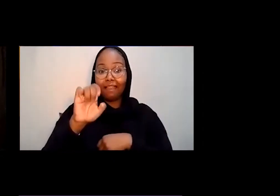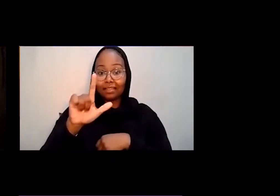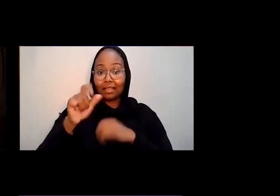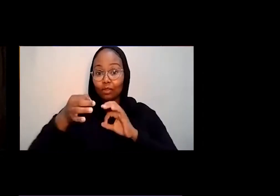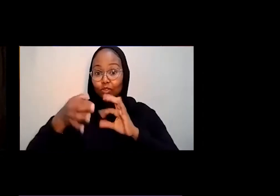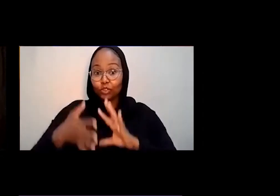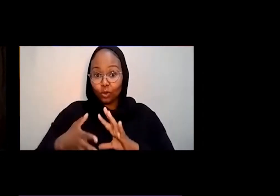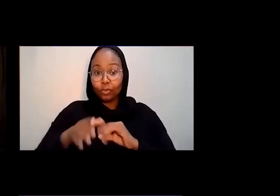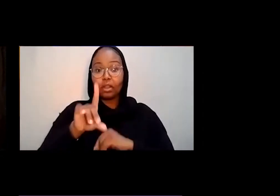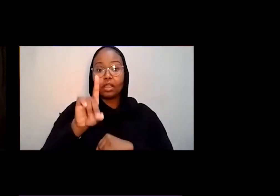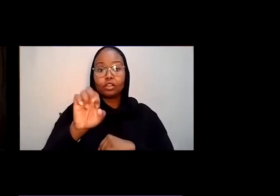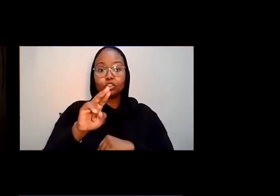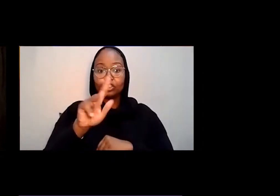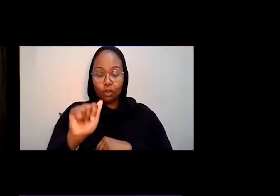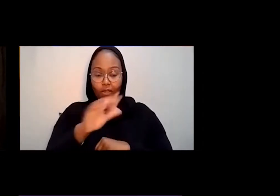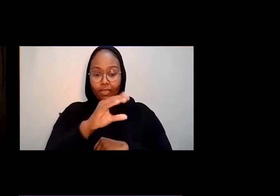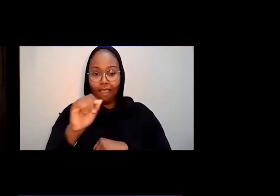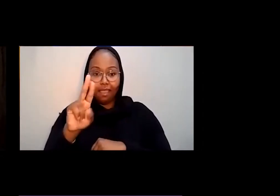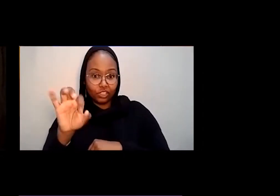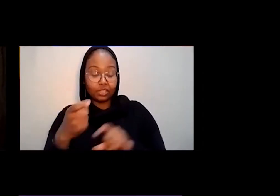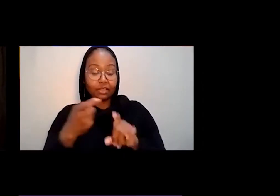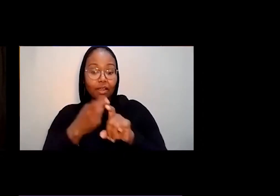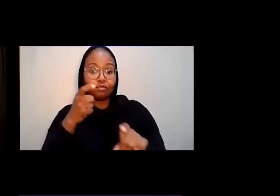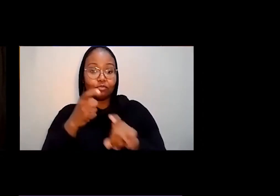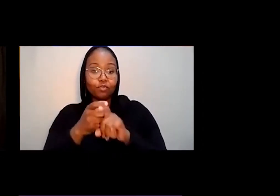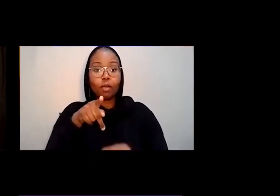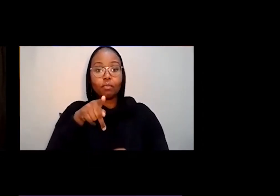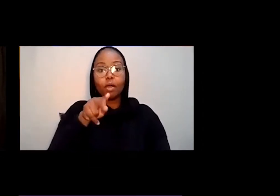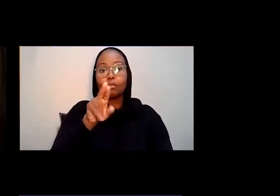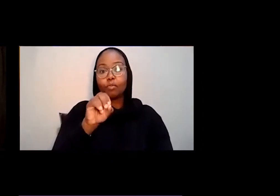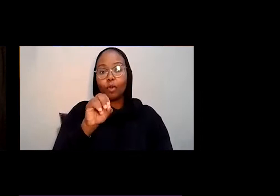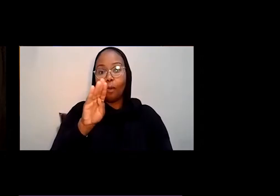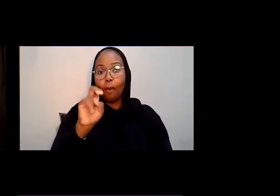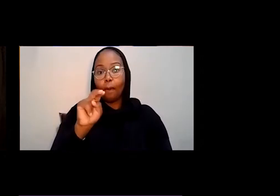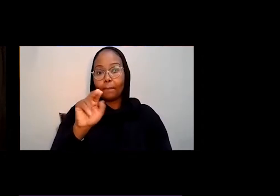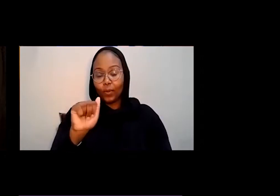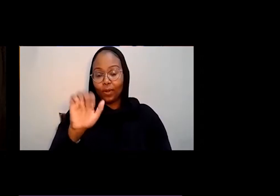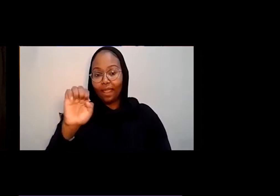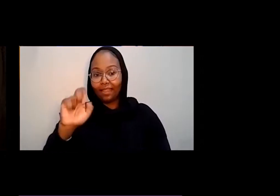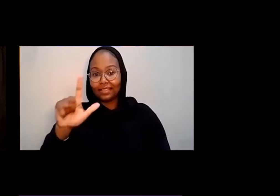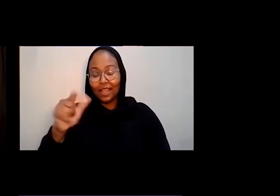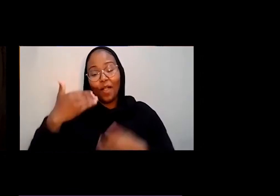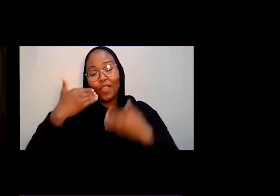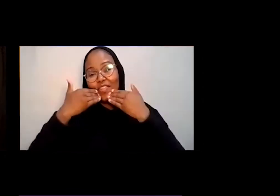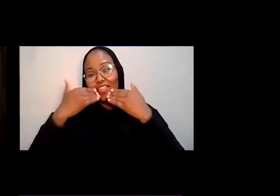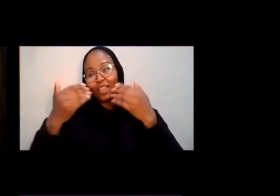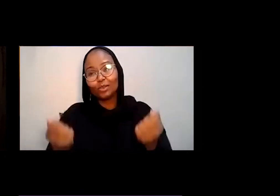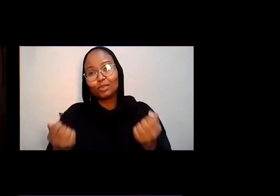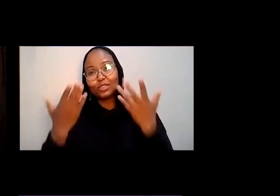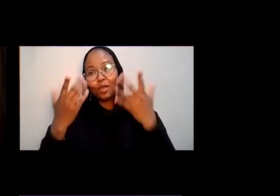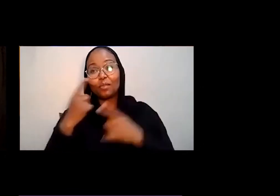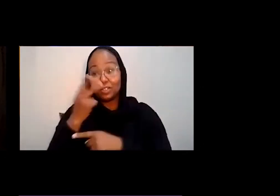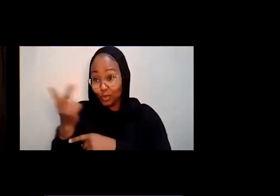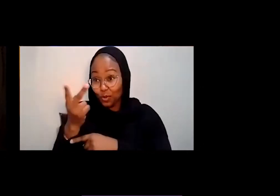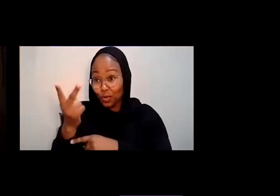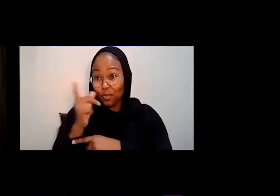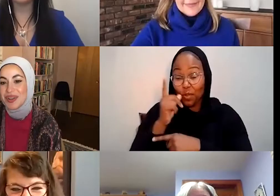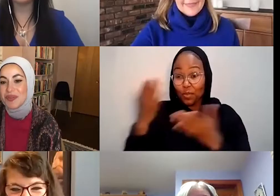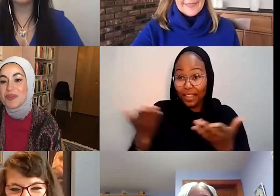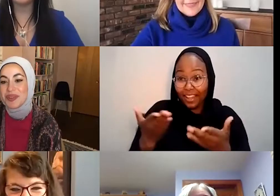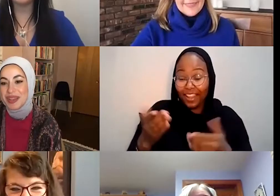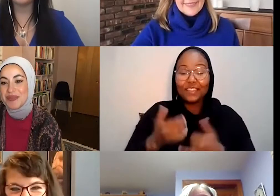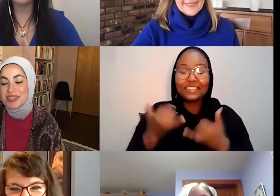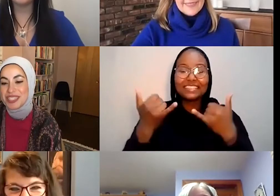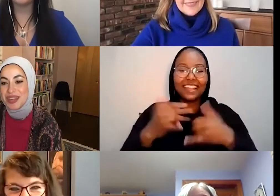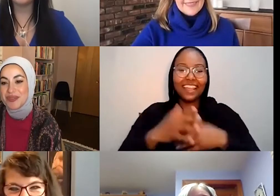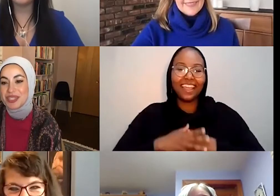interpreters, Darla Hitchens and Rashida Sharif from Pro Bono ASL. Thank you so much to Darla and Rashida for being here.